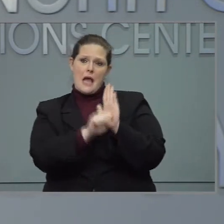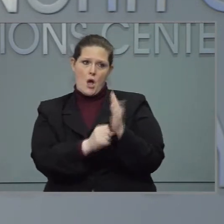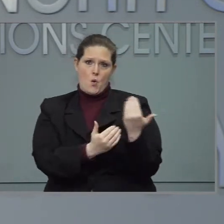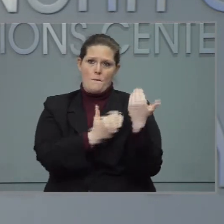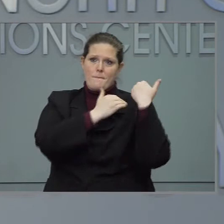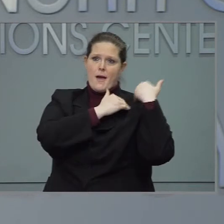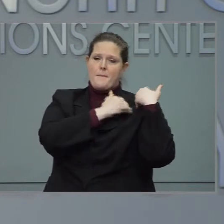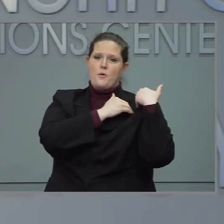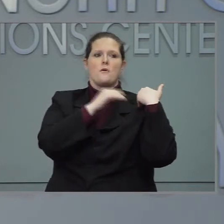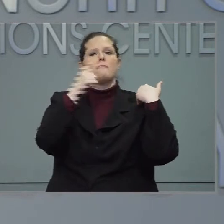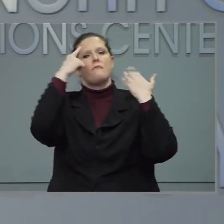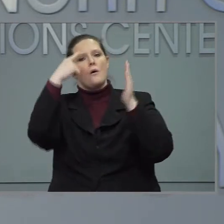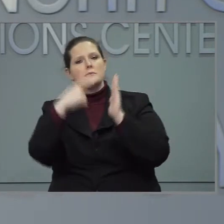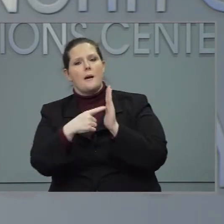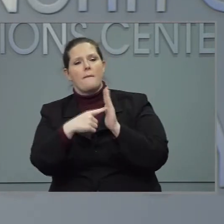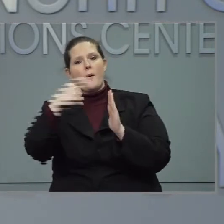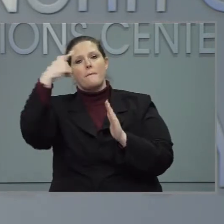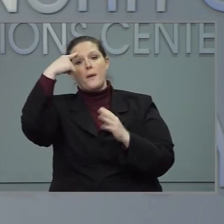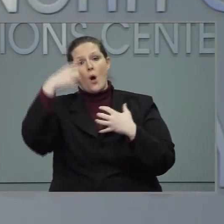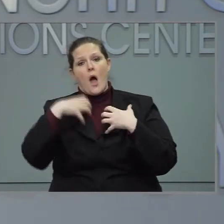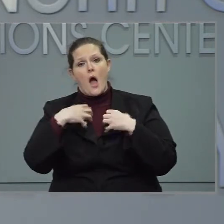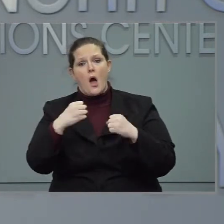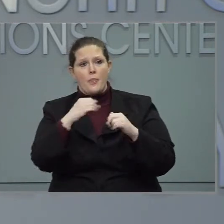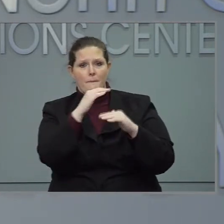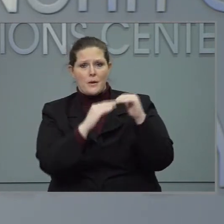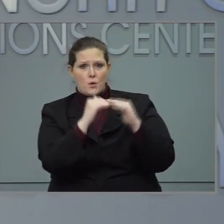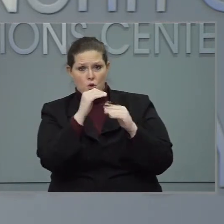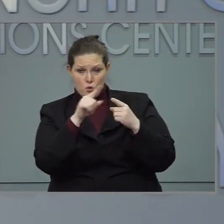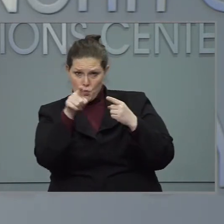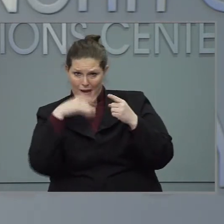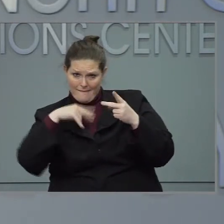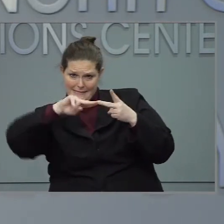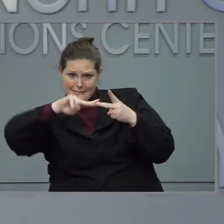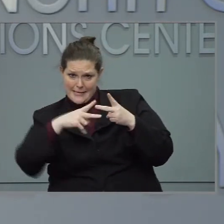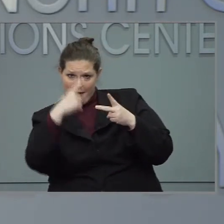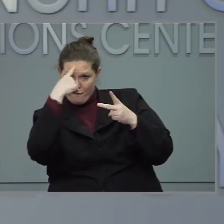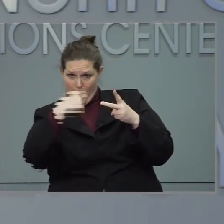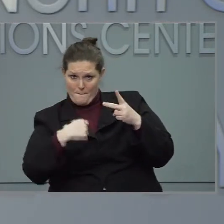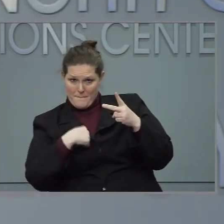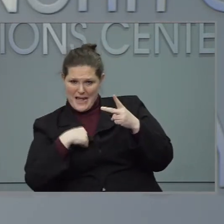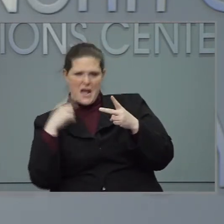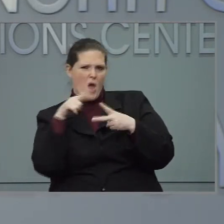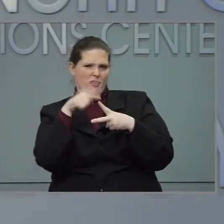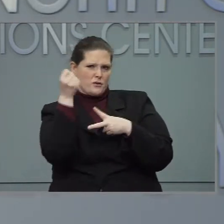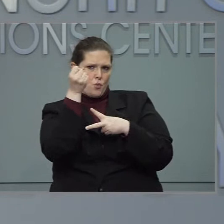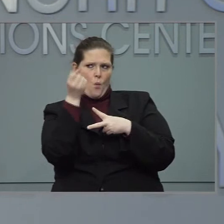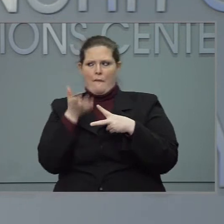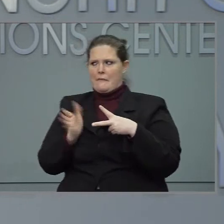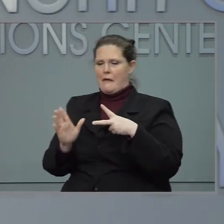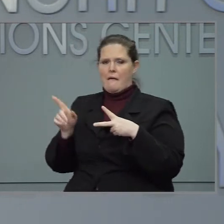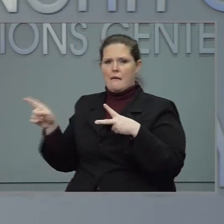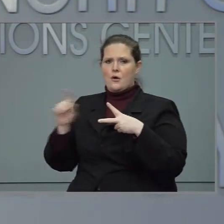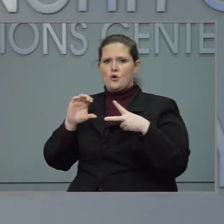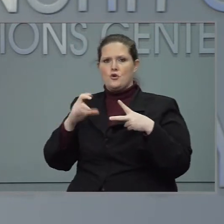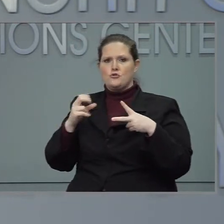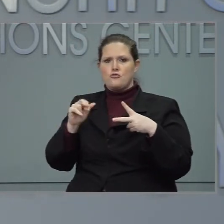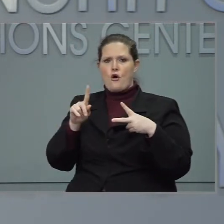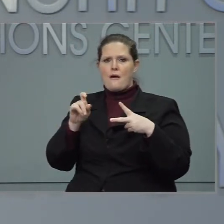mental health and other areas. Do you have a follow-up, Laura? I'm going to let Charlie answer that.